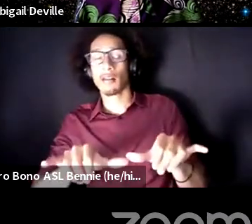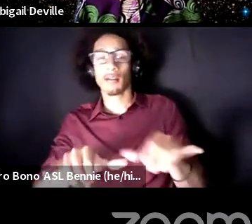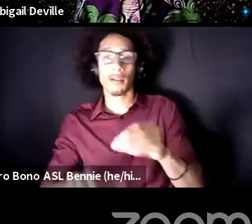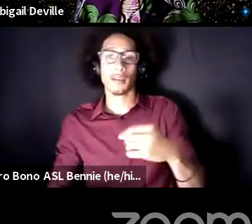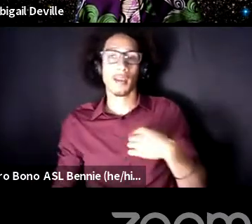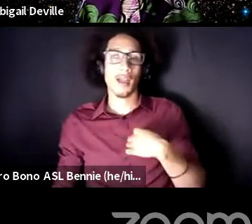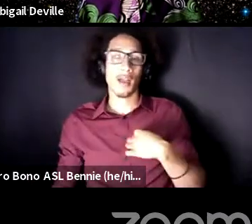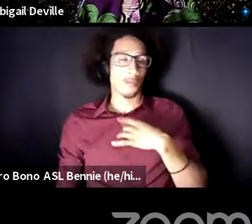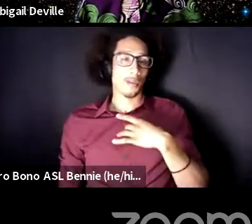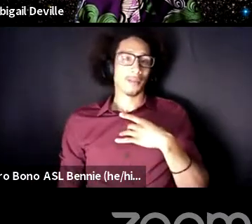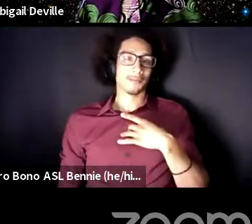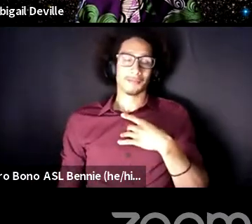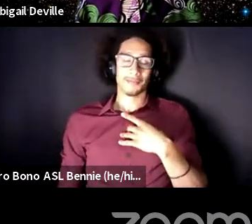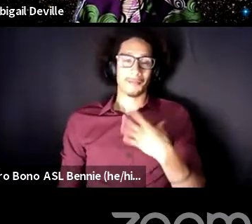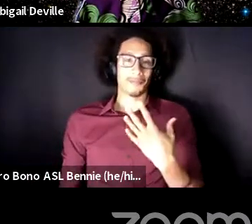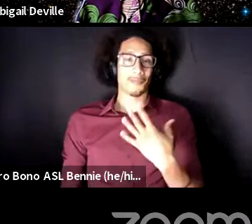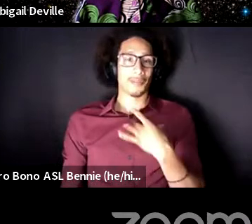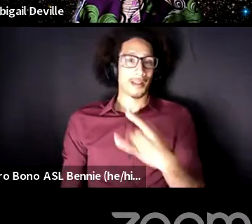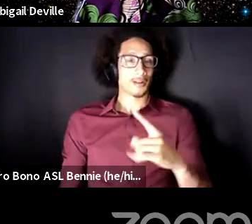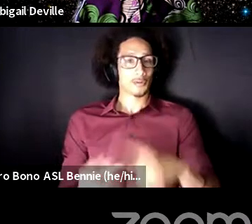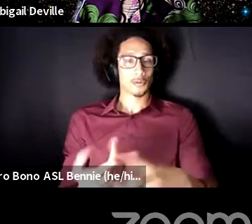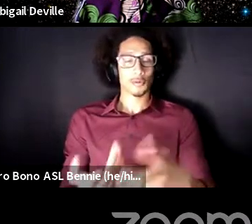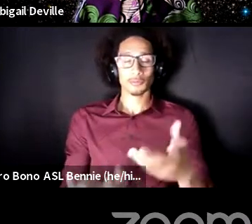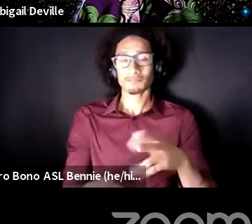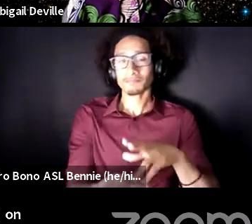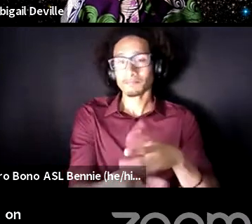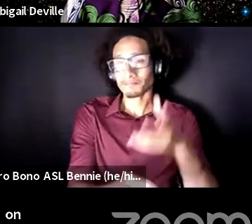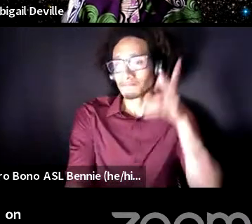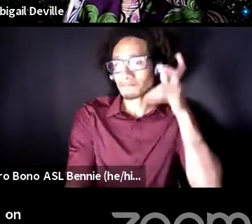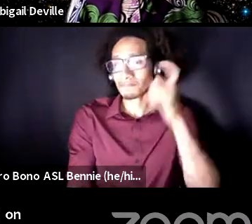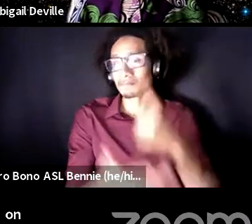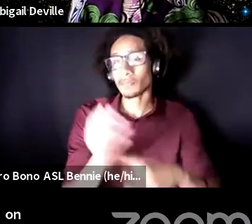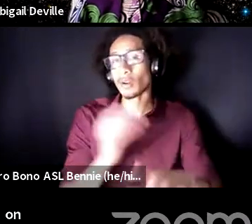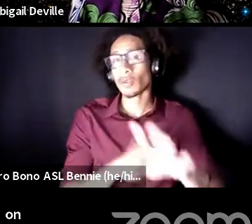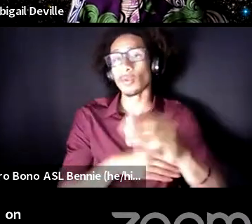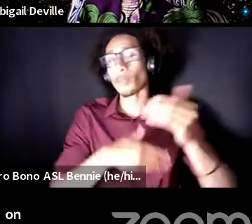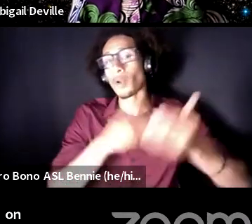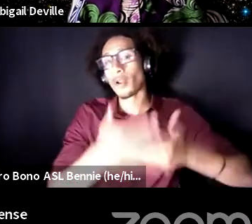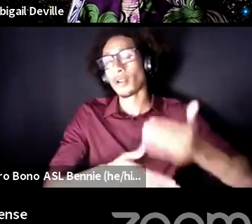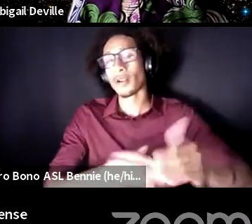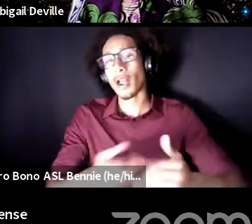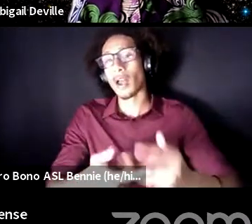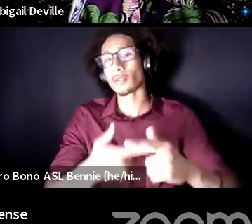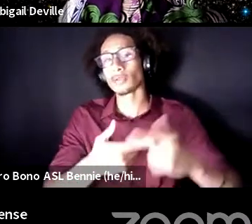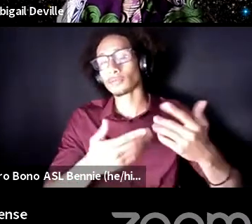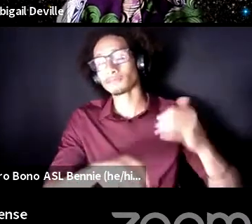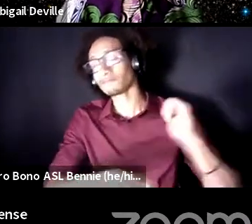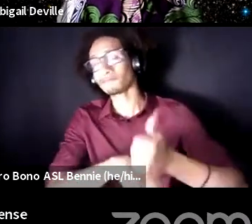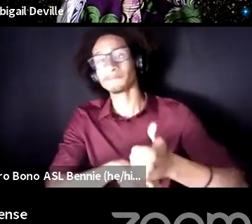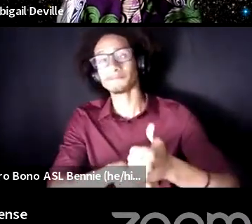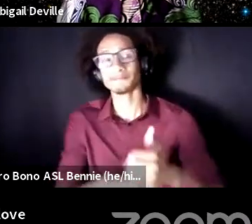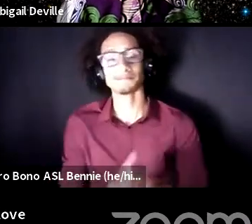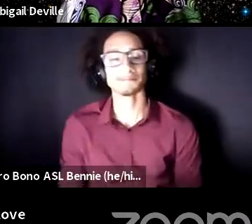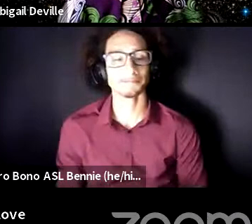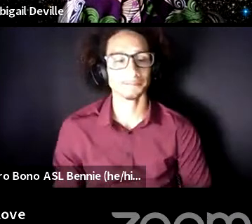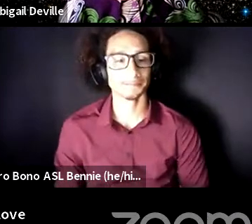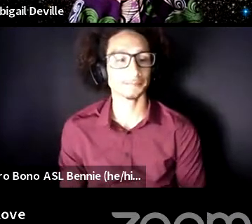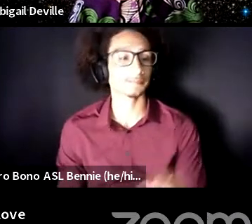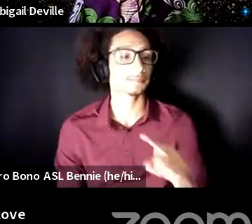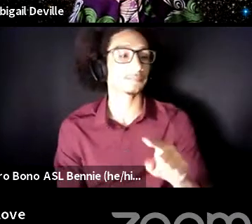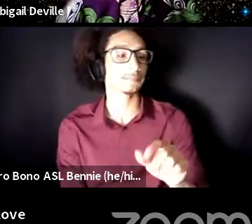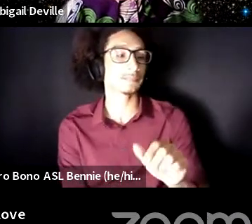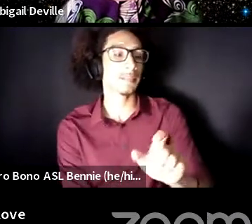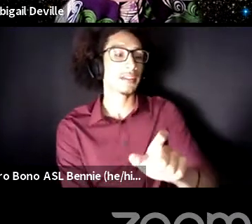contribution to the exhibition. And I'm gonna start with Zaveria. Hi, it's so, thank you, Thelma, and it's